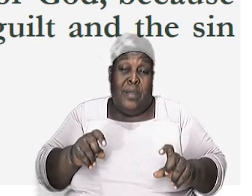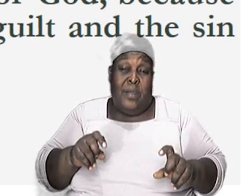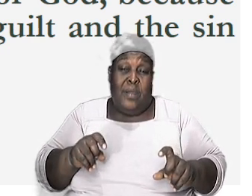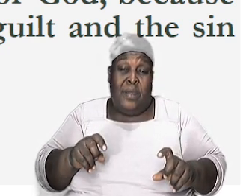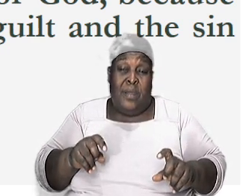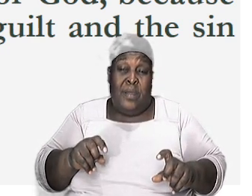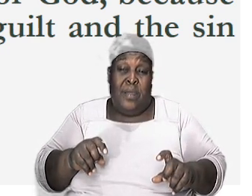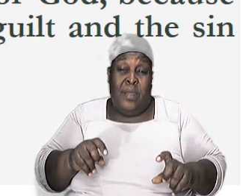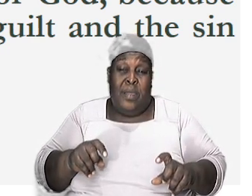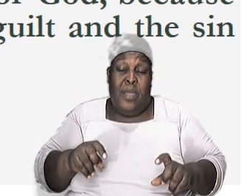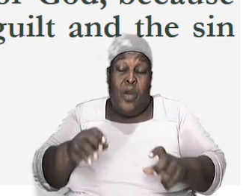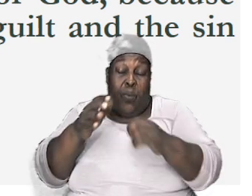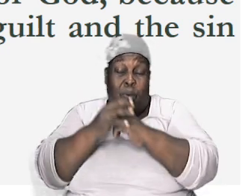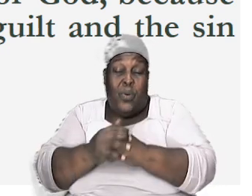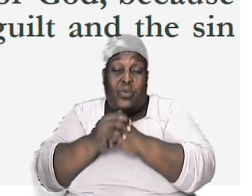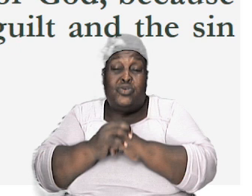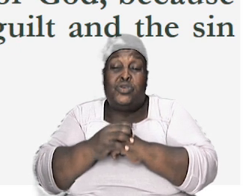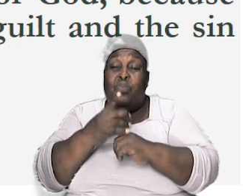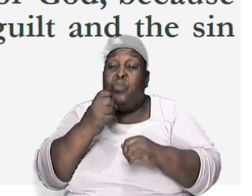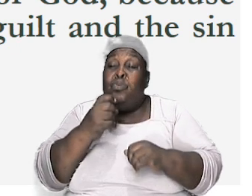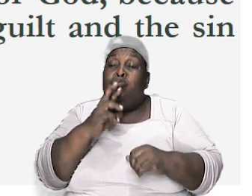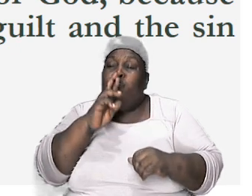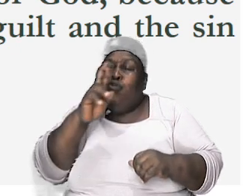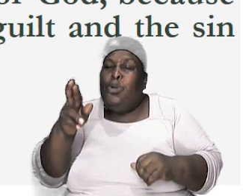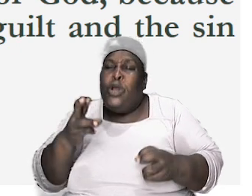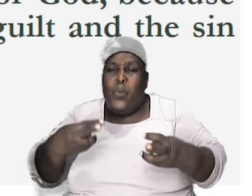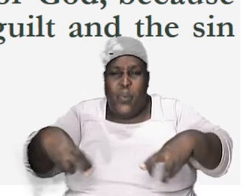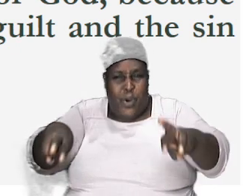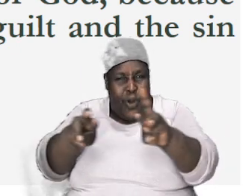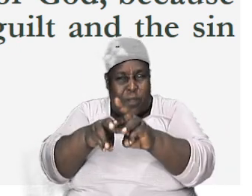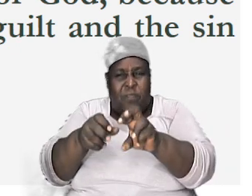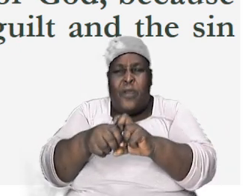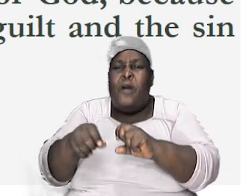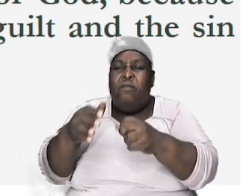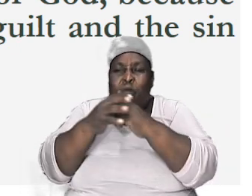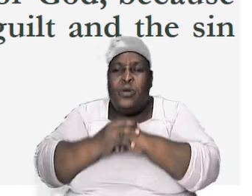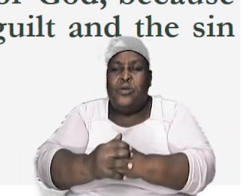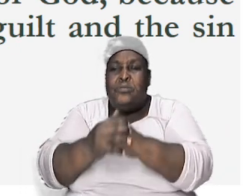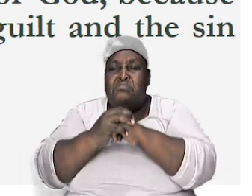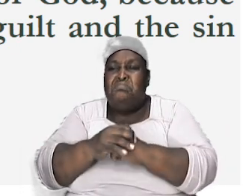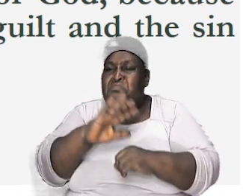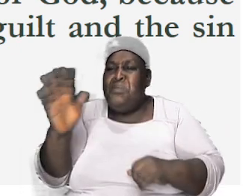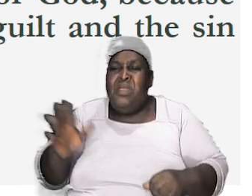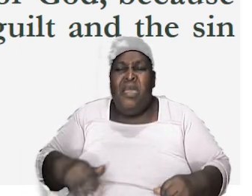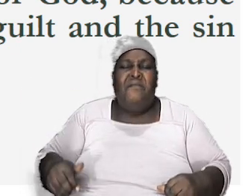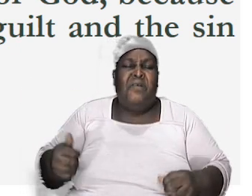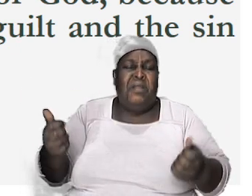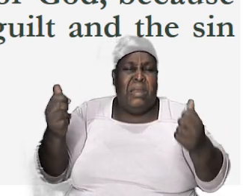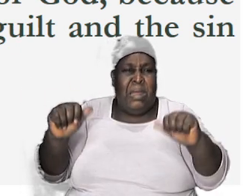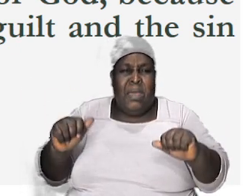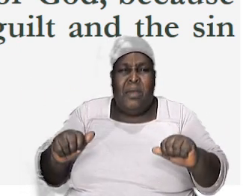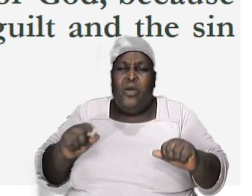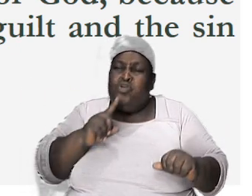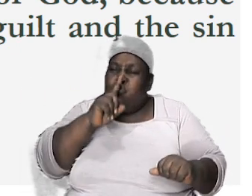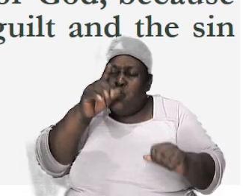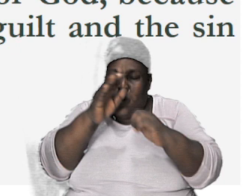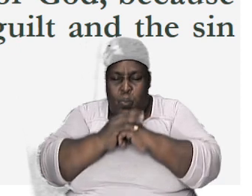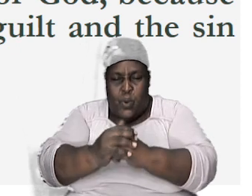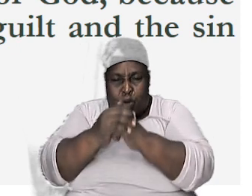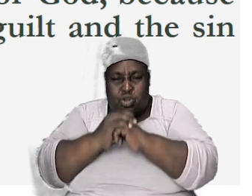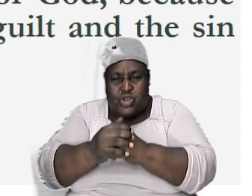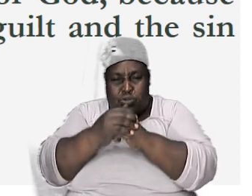really worthy of the worship. Amen. She has never been able to truly worship God because of the